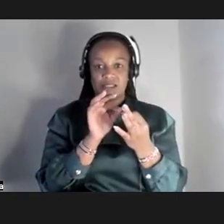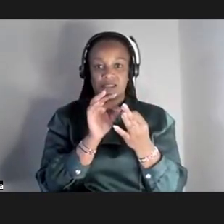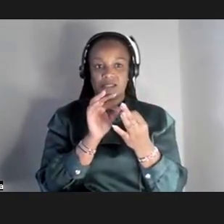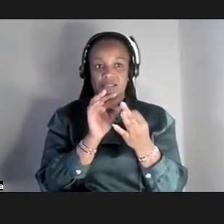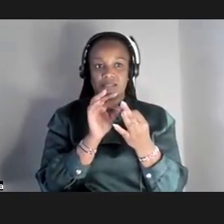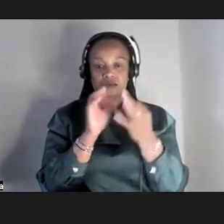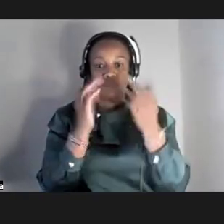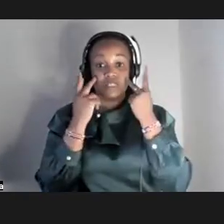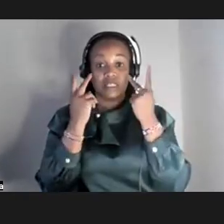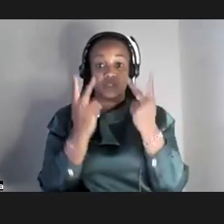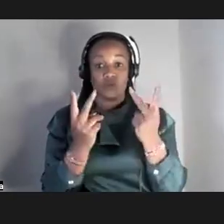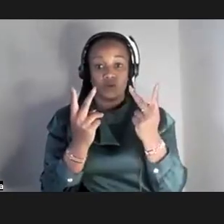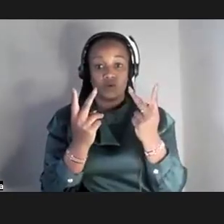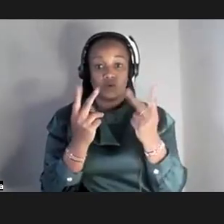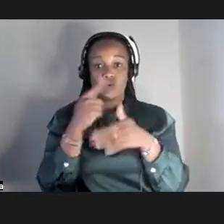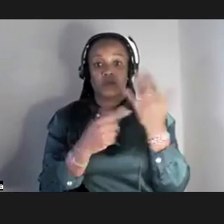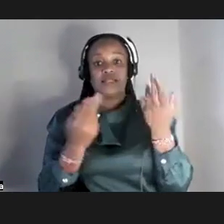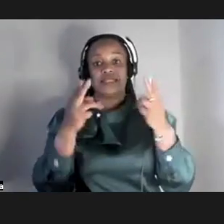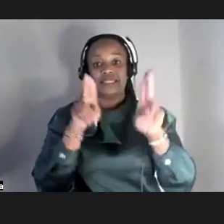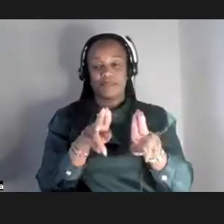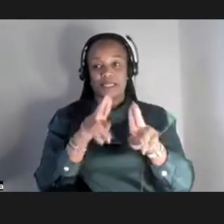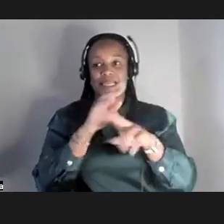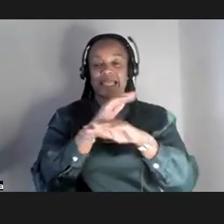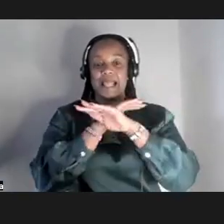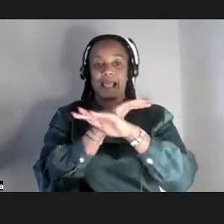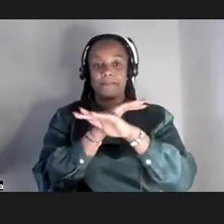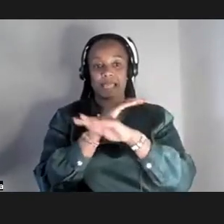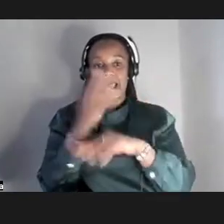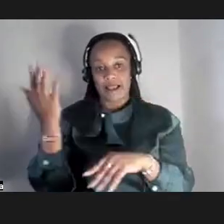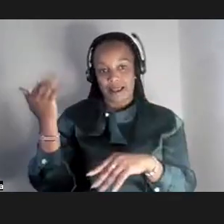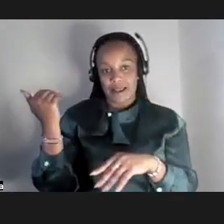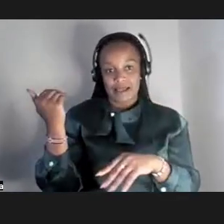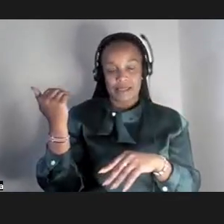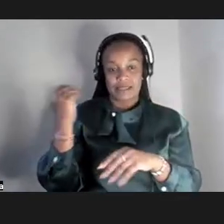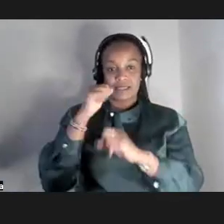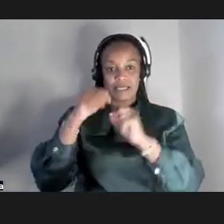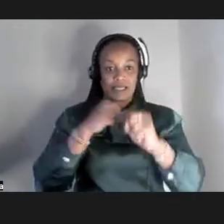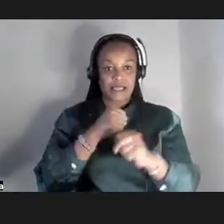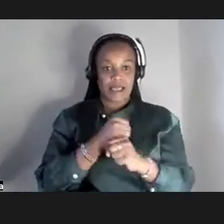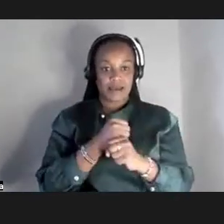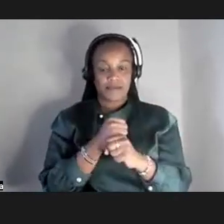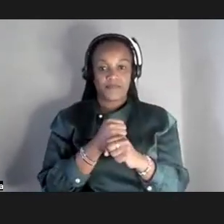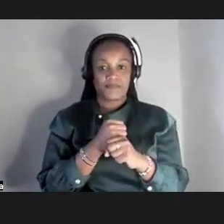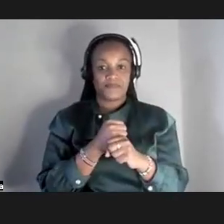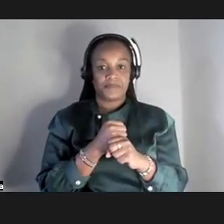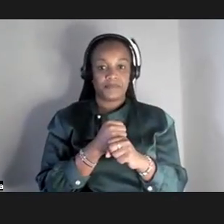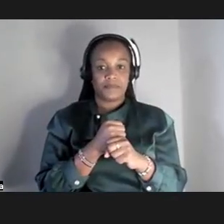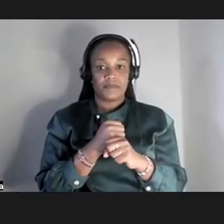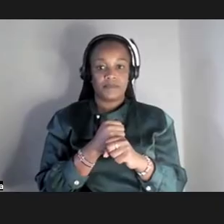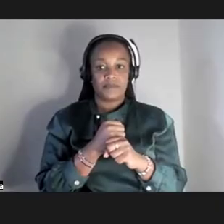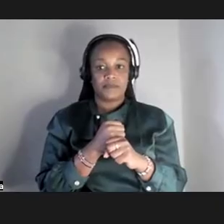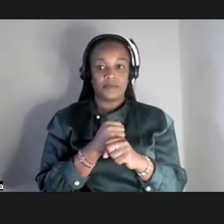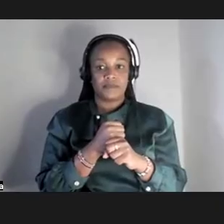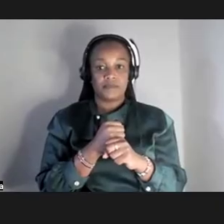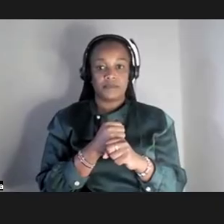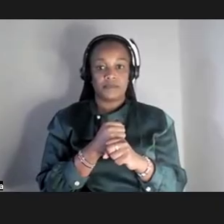we saw what was happening in the Gambia last year, where there was a push to try to overturn the law there,